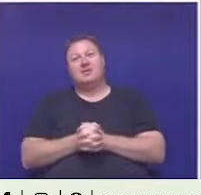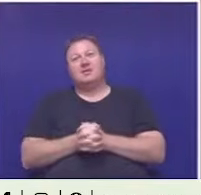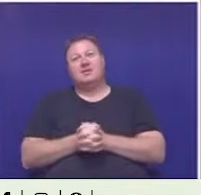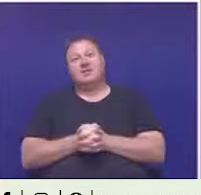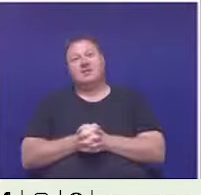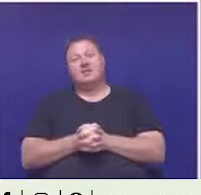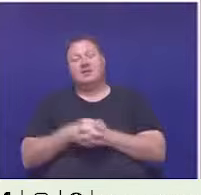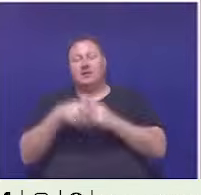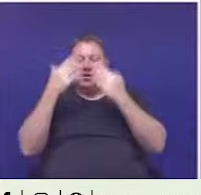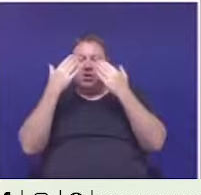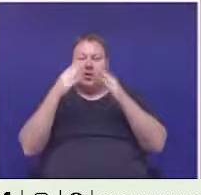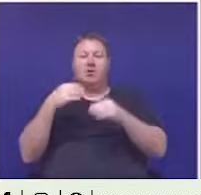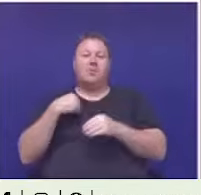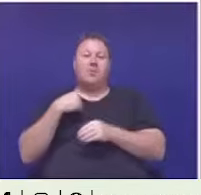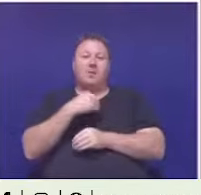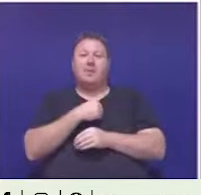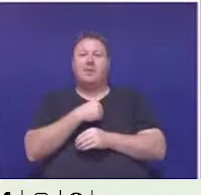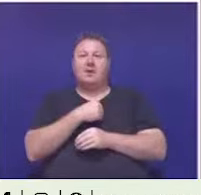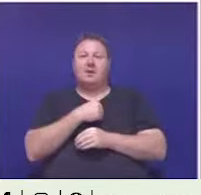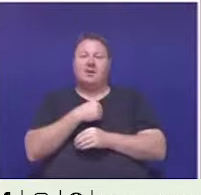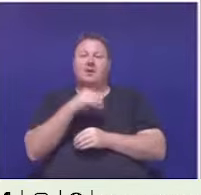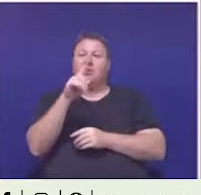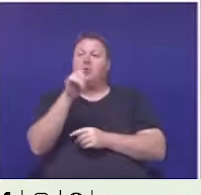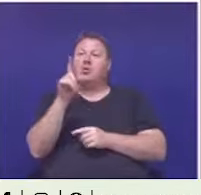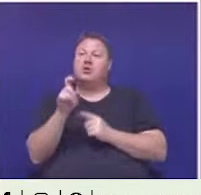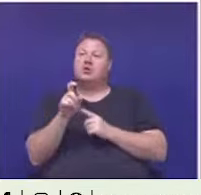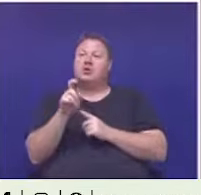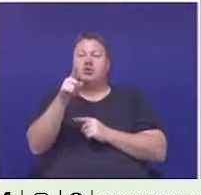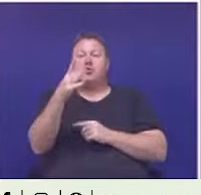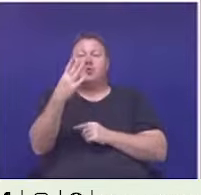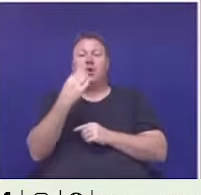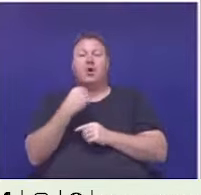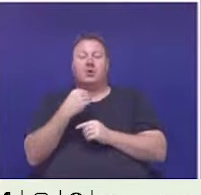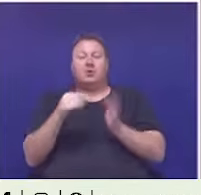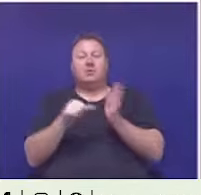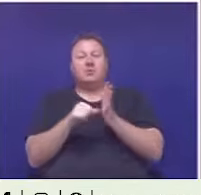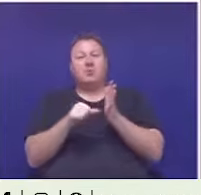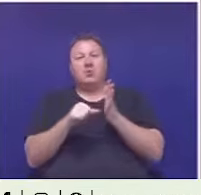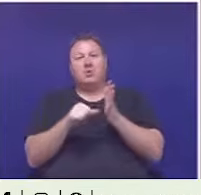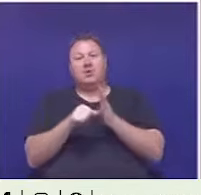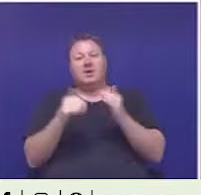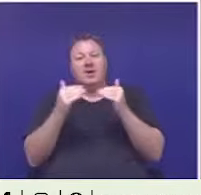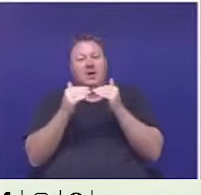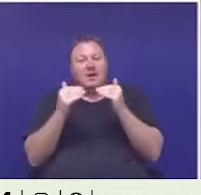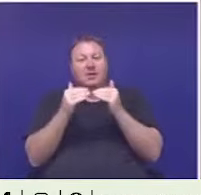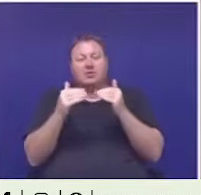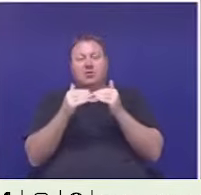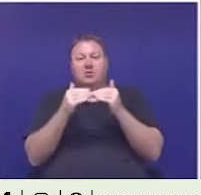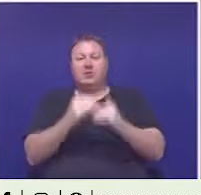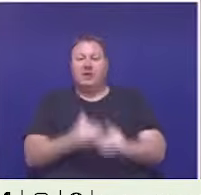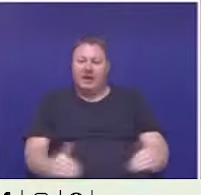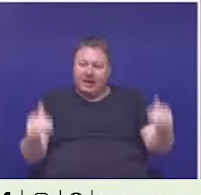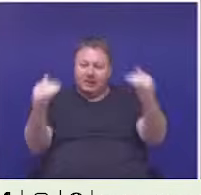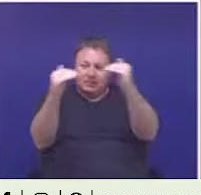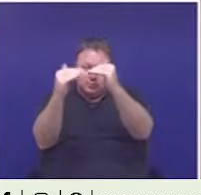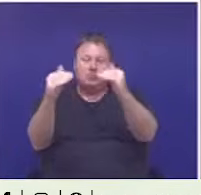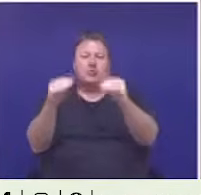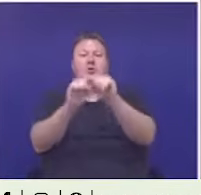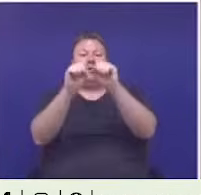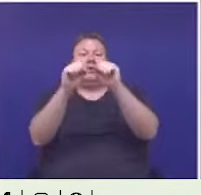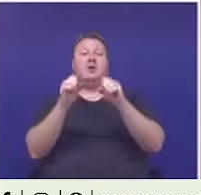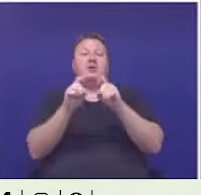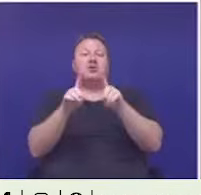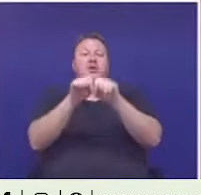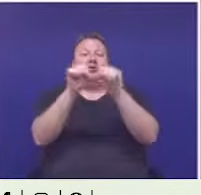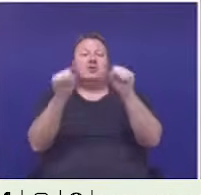so, Honorable Member, and so that's the question you ask is so poignant about the equity and the equality of our education system. And